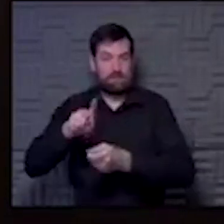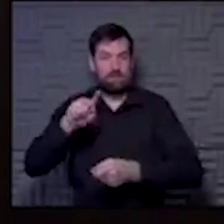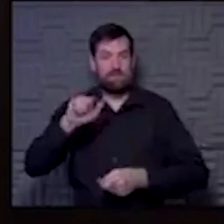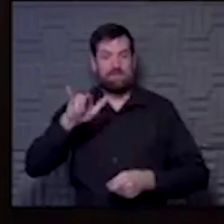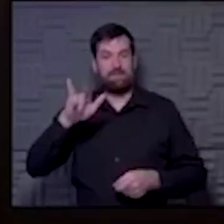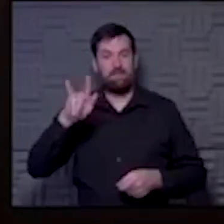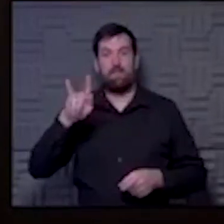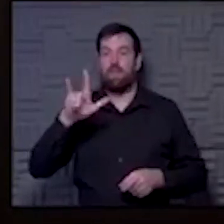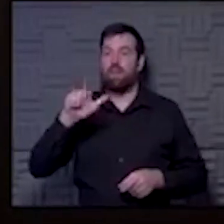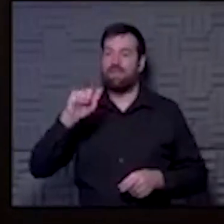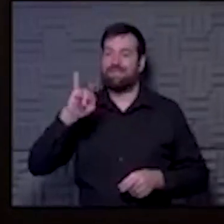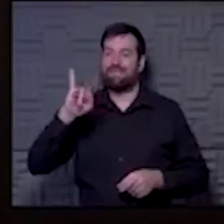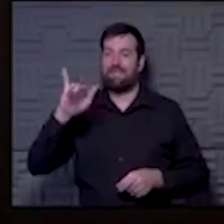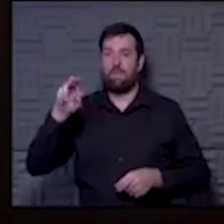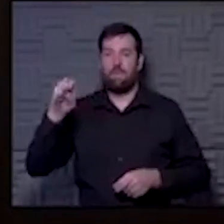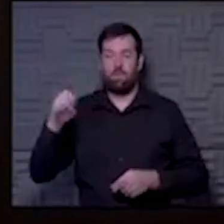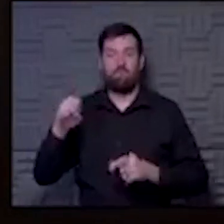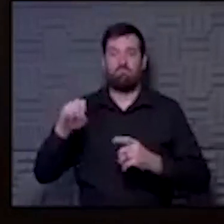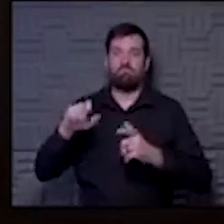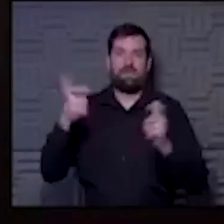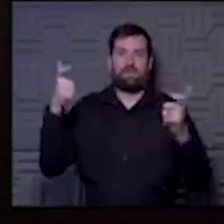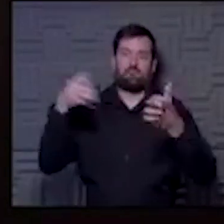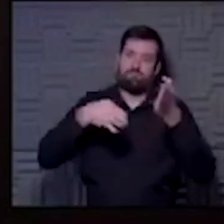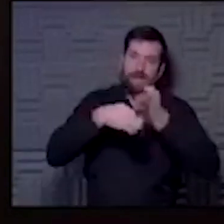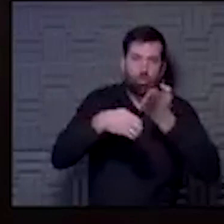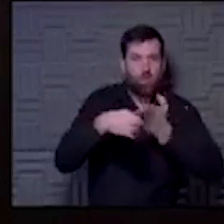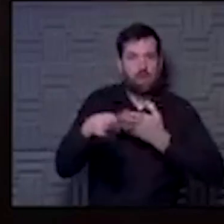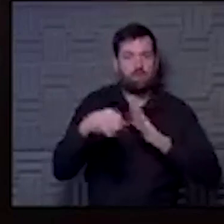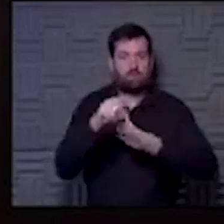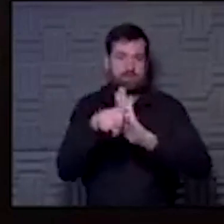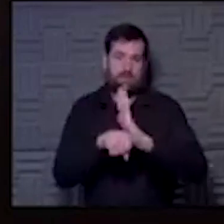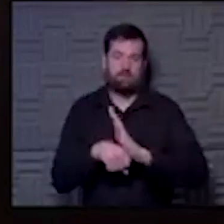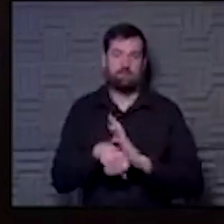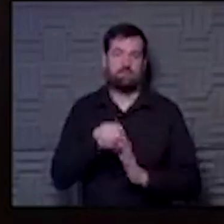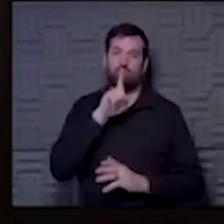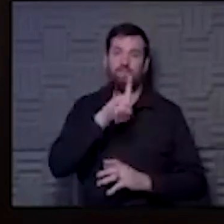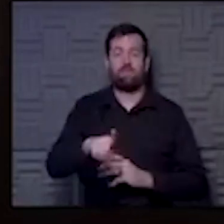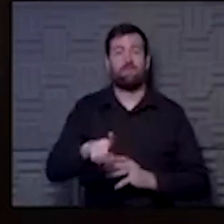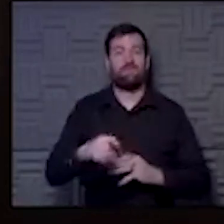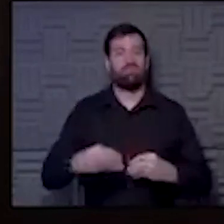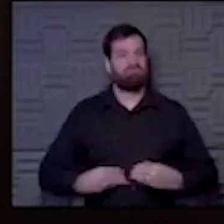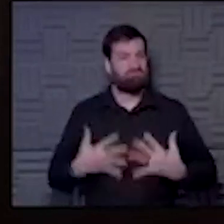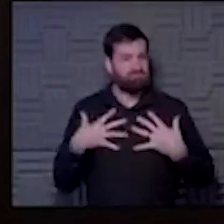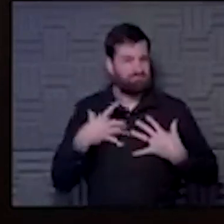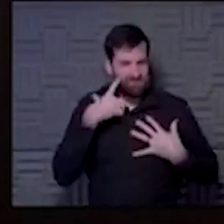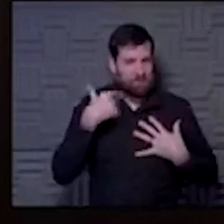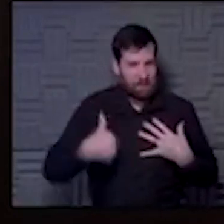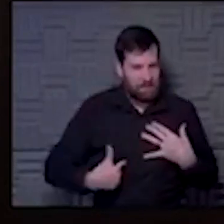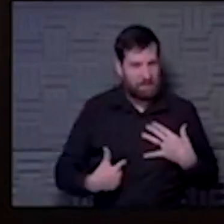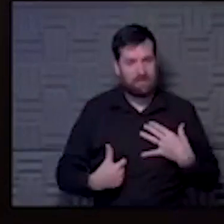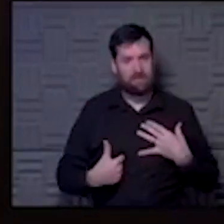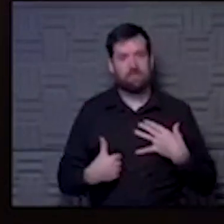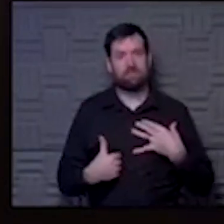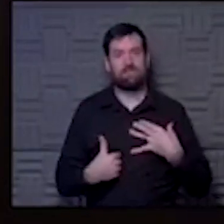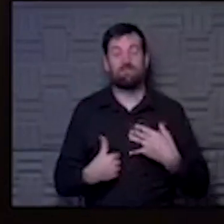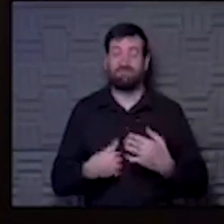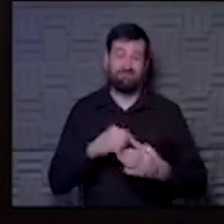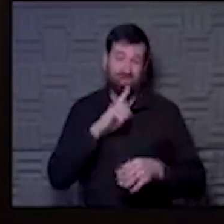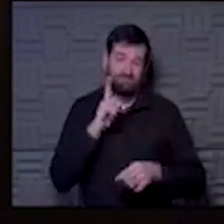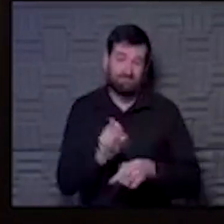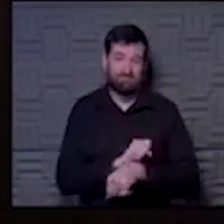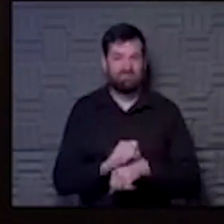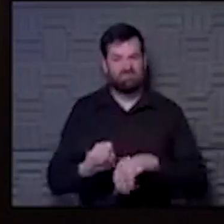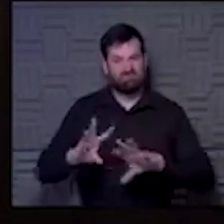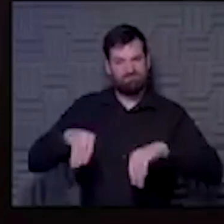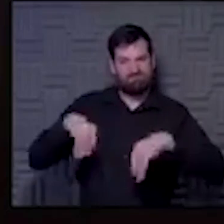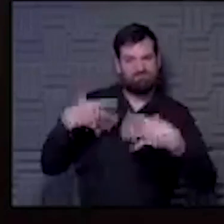which is the biggest minority in the state. And it has been really inspiring for me to actually start giving back